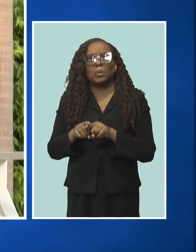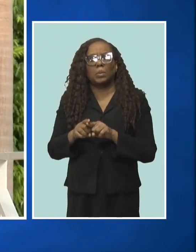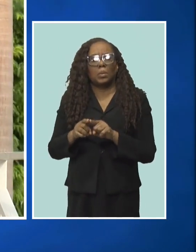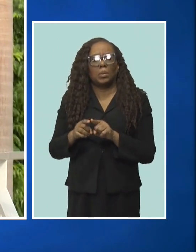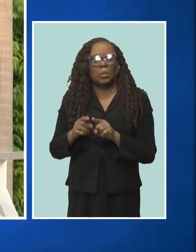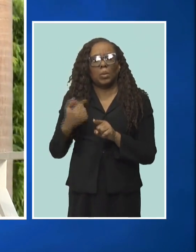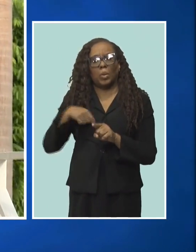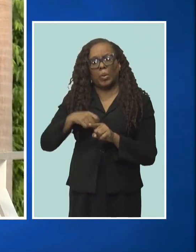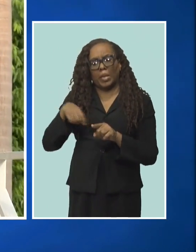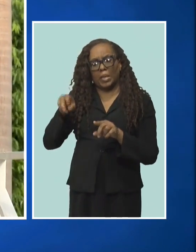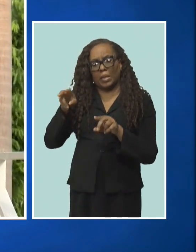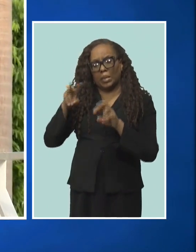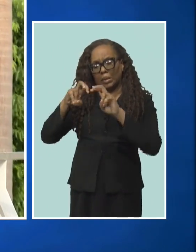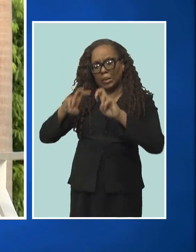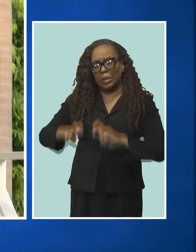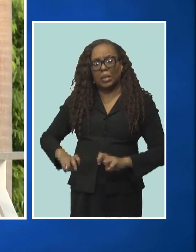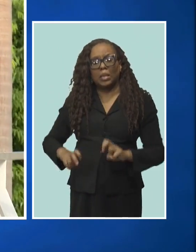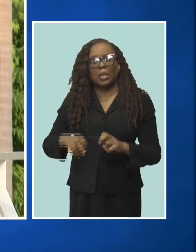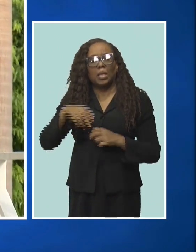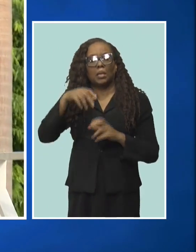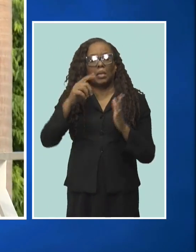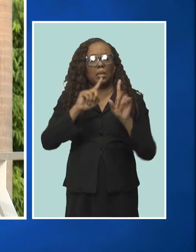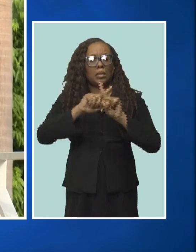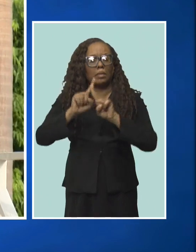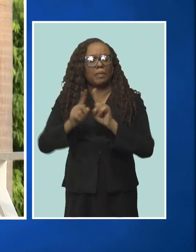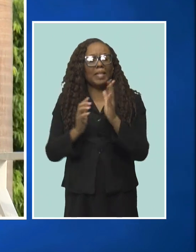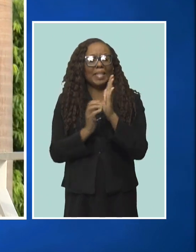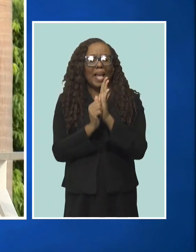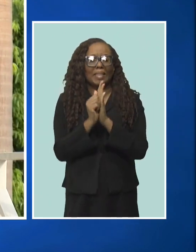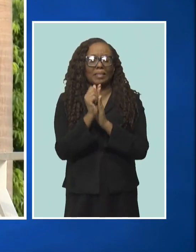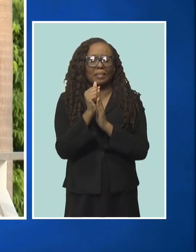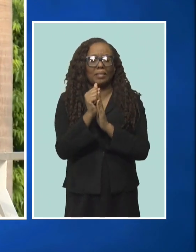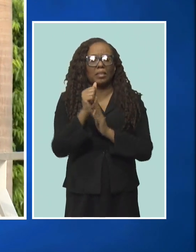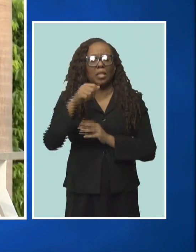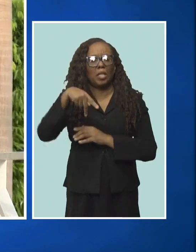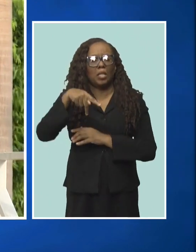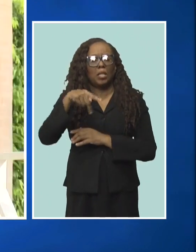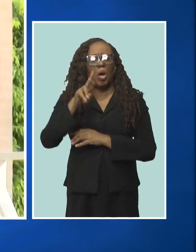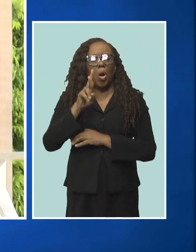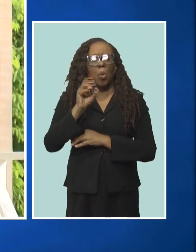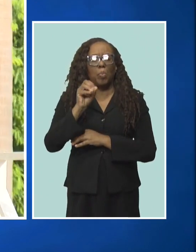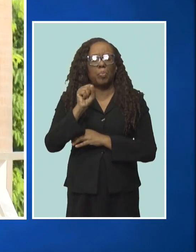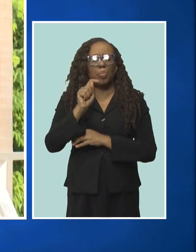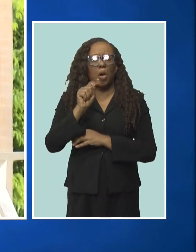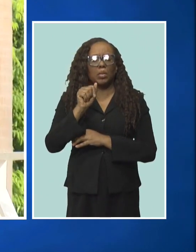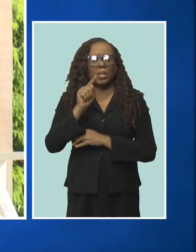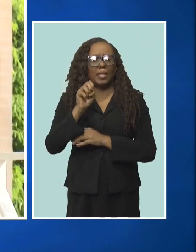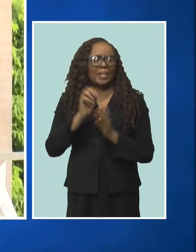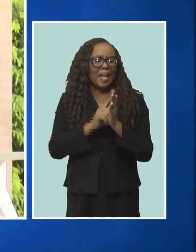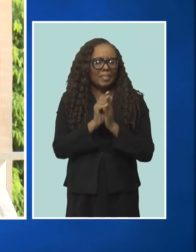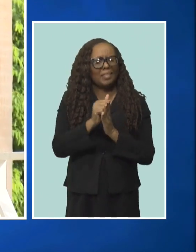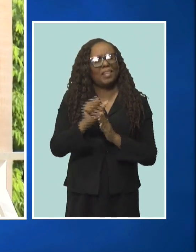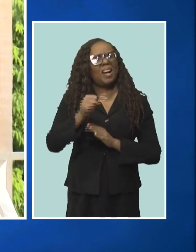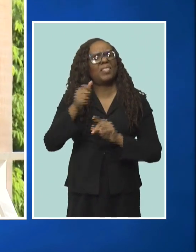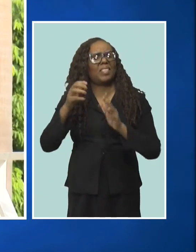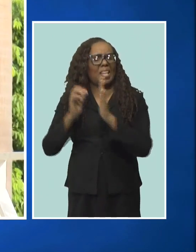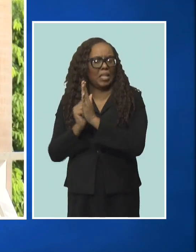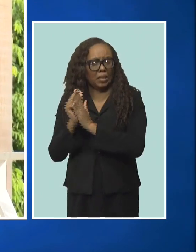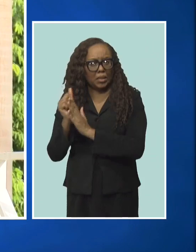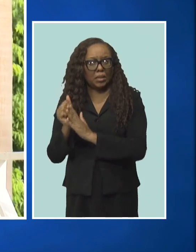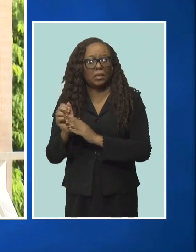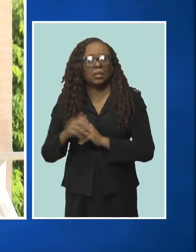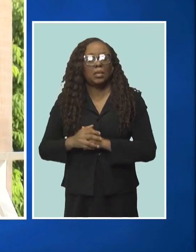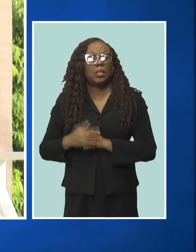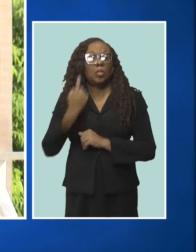other cancers. And I just want to encourage all of Barbados to be as healthy as possible. A few days ago, I would have shared some thoughts in relation to what I